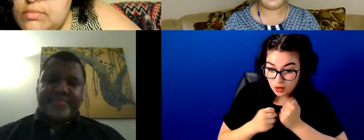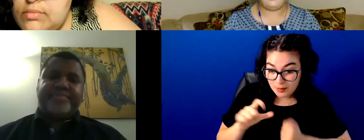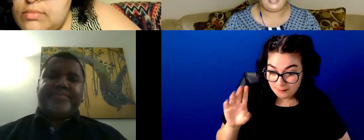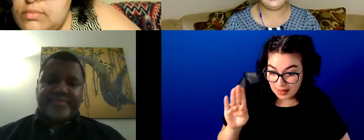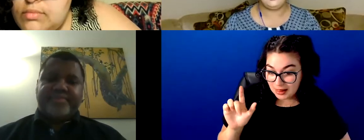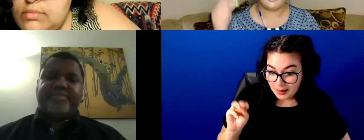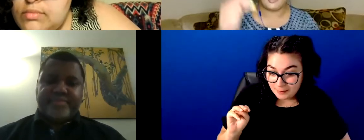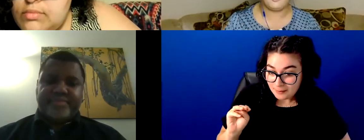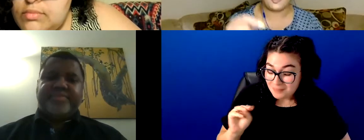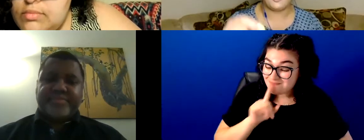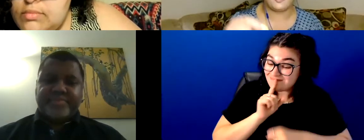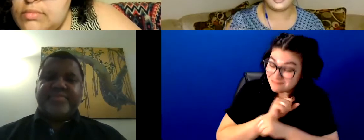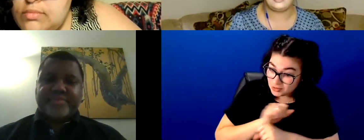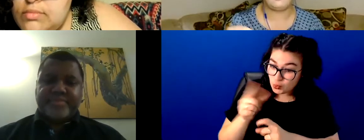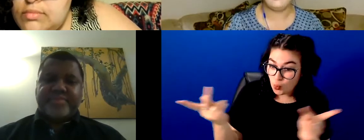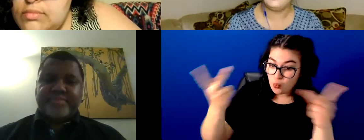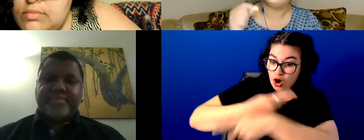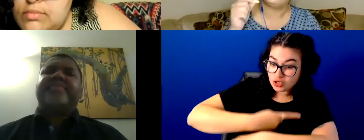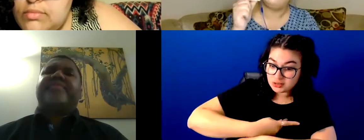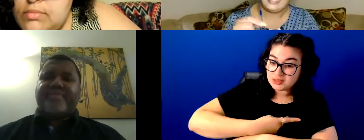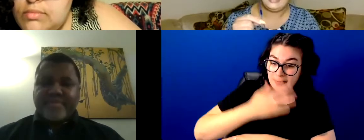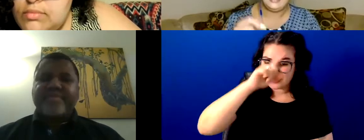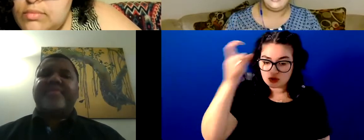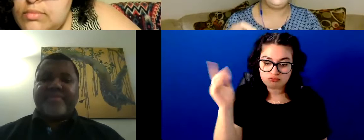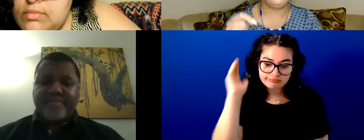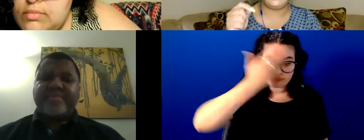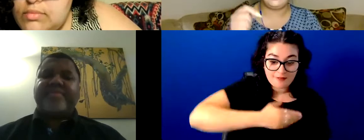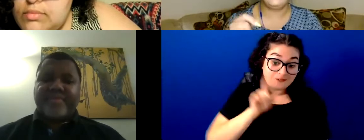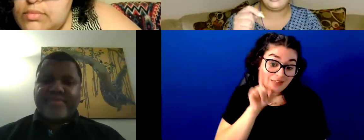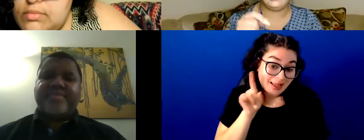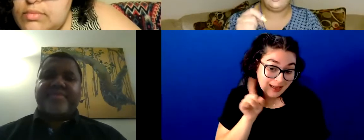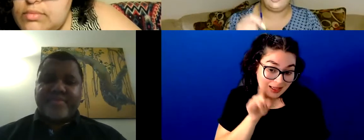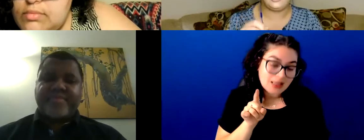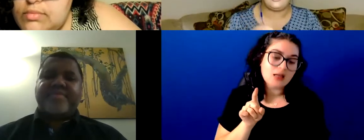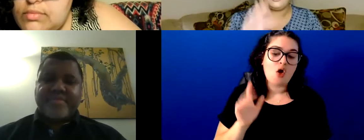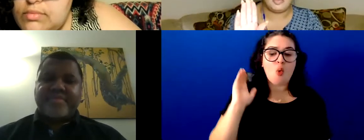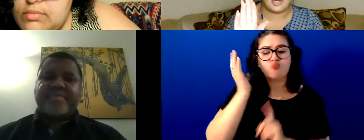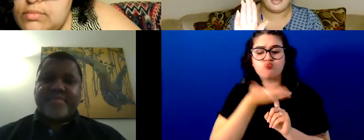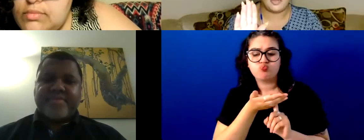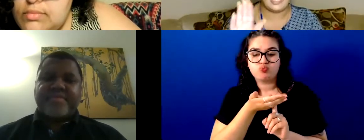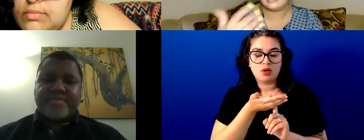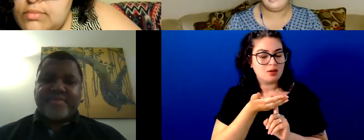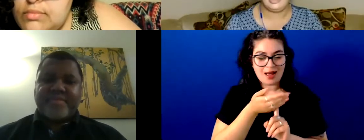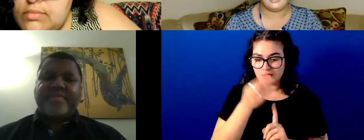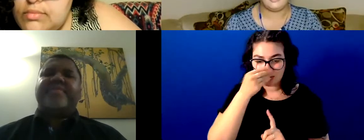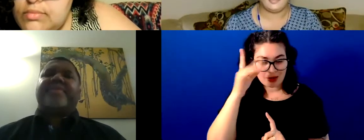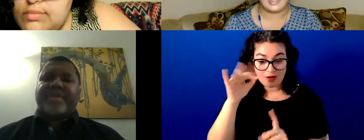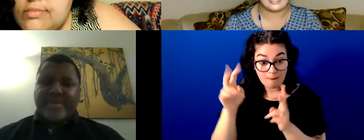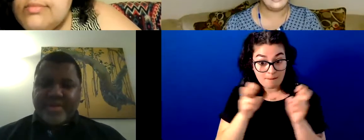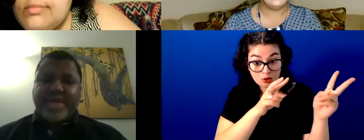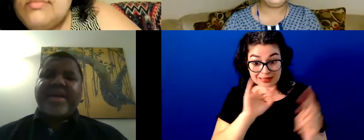fact, you're worse than the problem, because you're faking and you're making it look, you know, just because you put a post up doesn't mean you're with